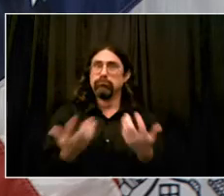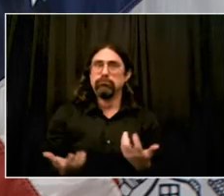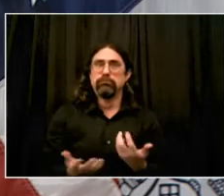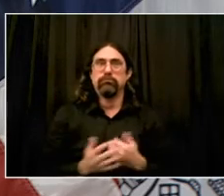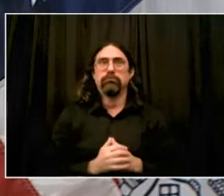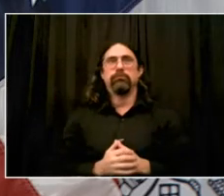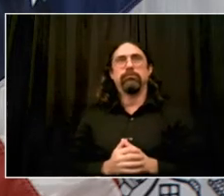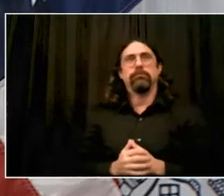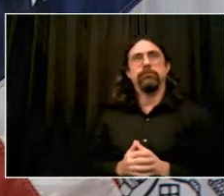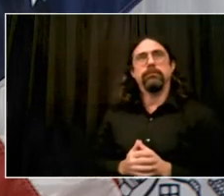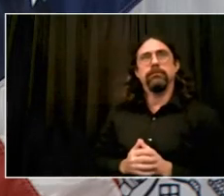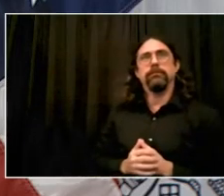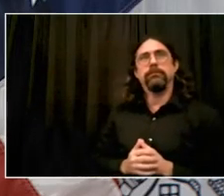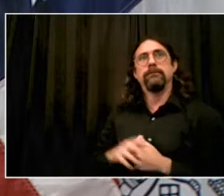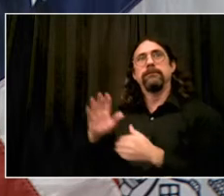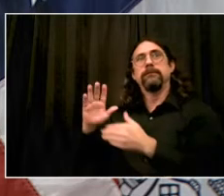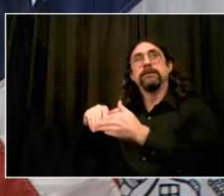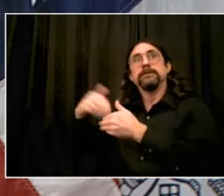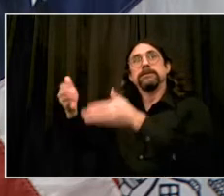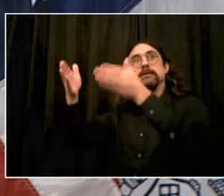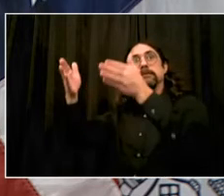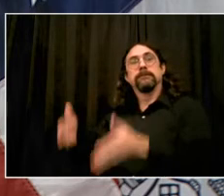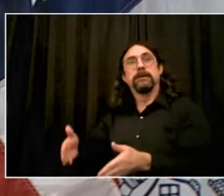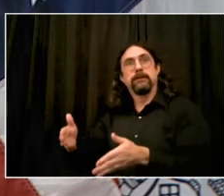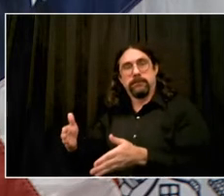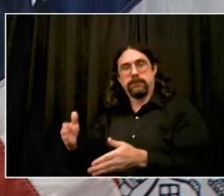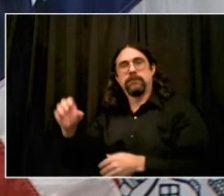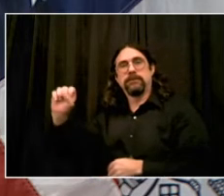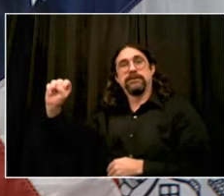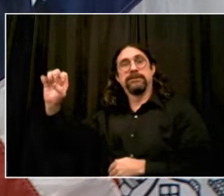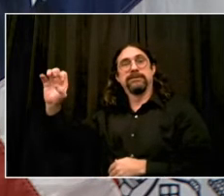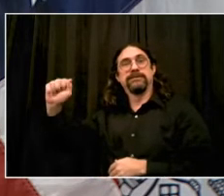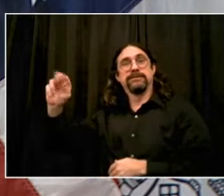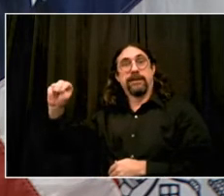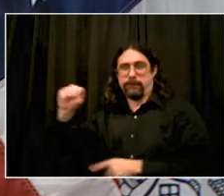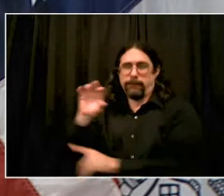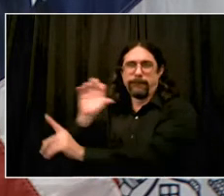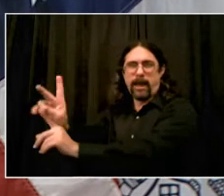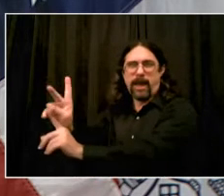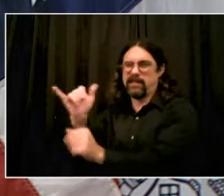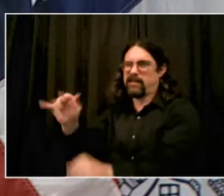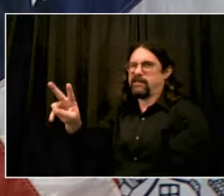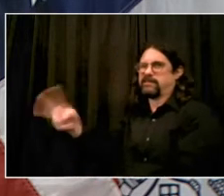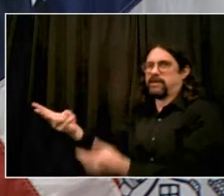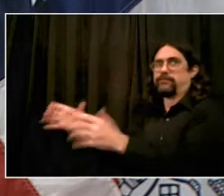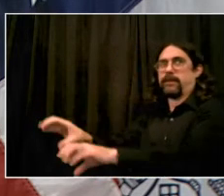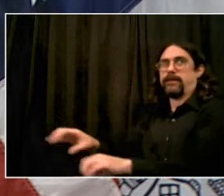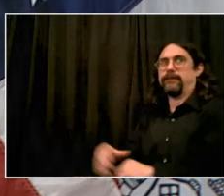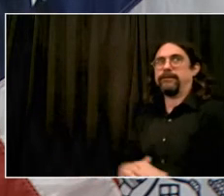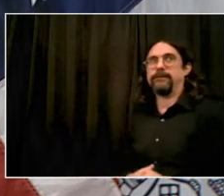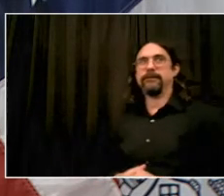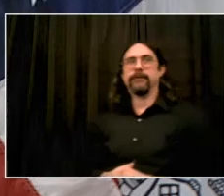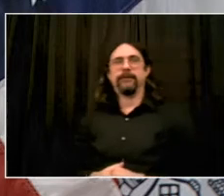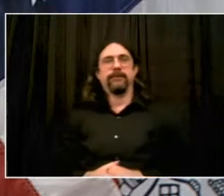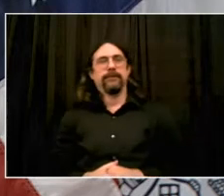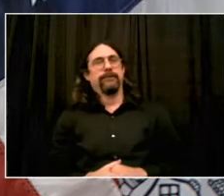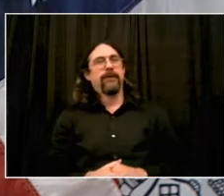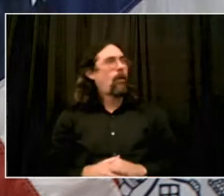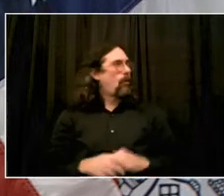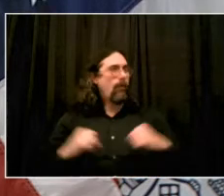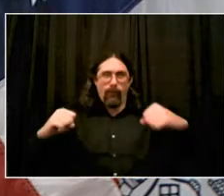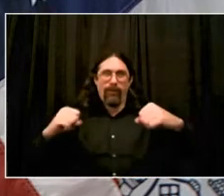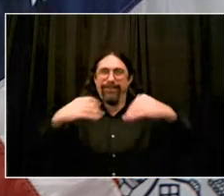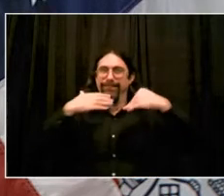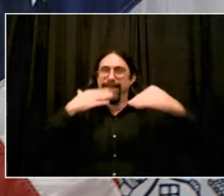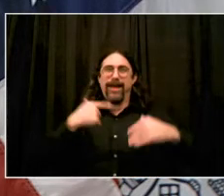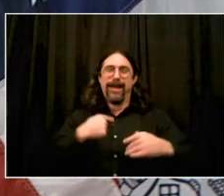Yes, love second chances. Thanks for that. I guess I wanted to follow up on Nolan and Andrew's question about the number of schools that may